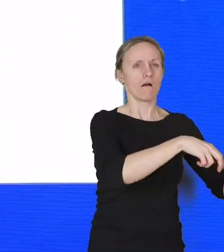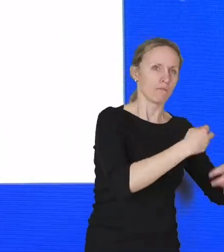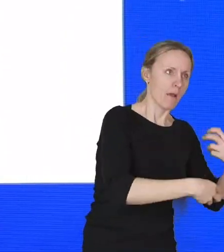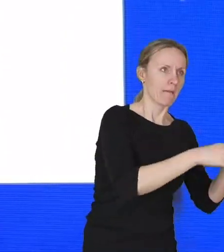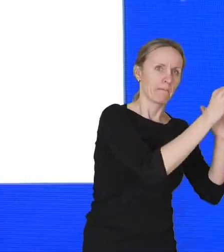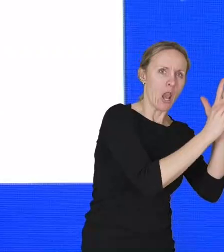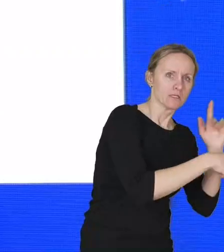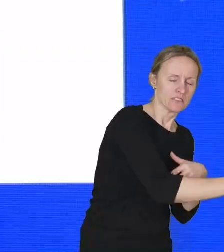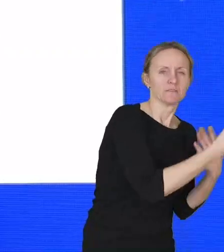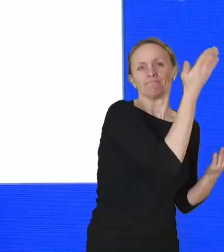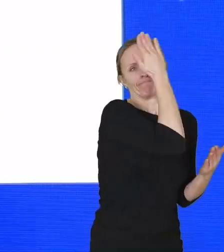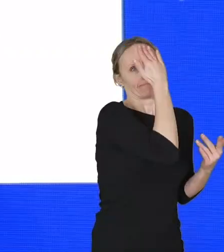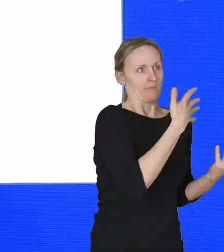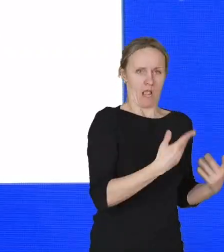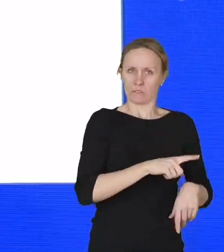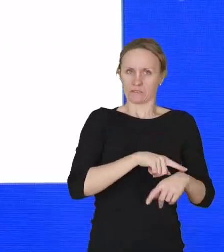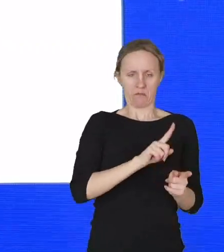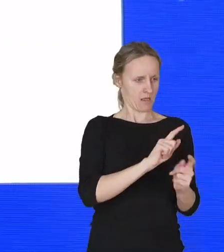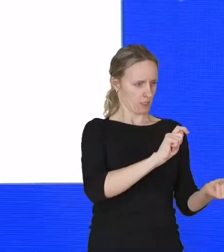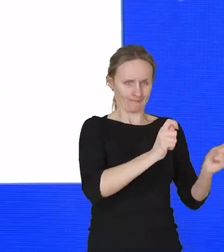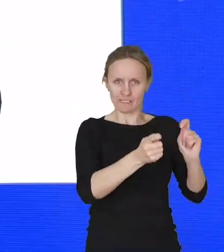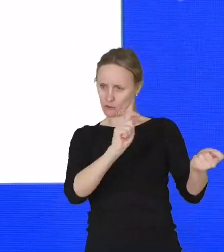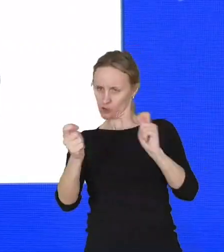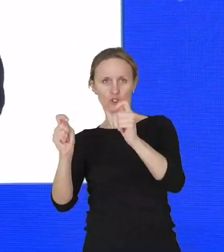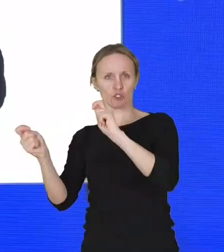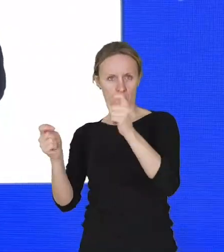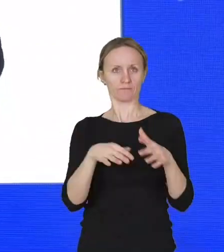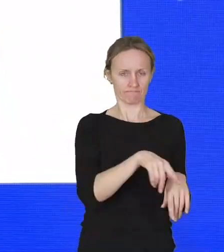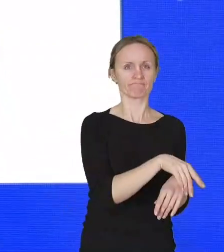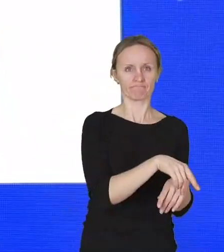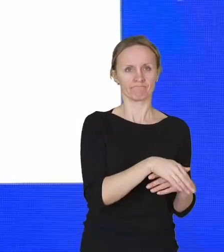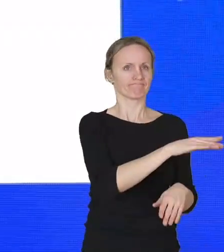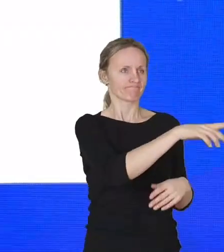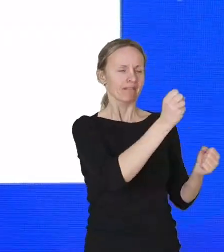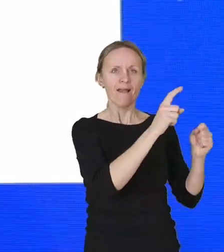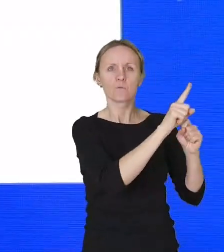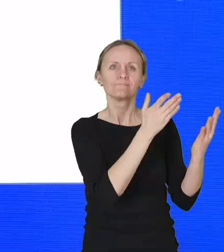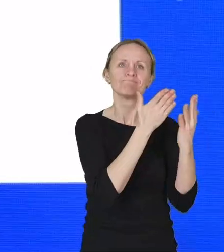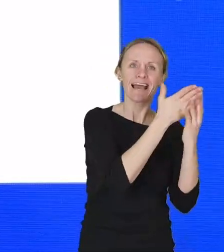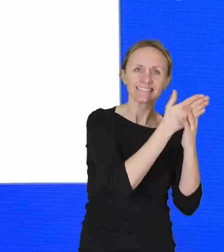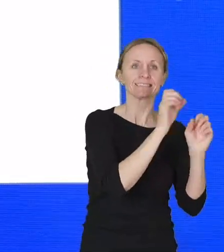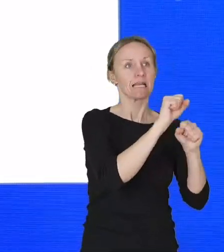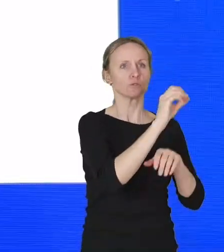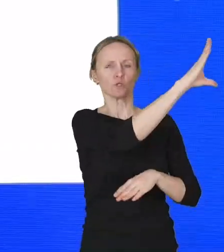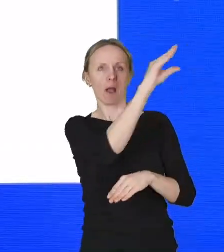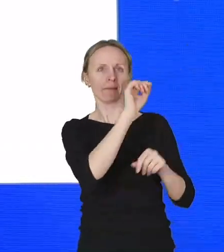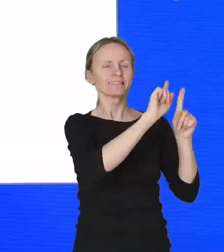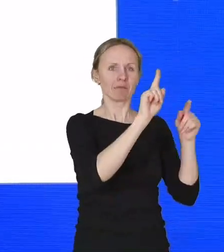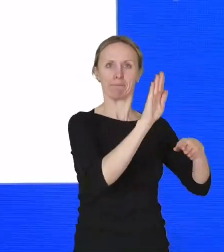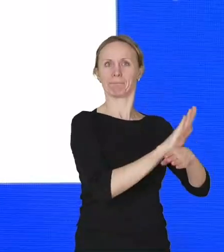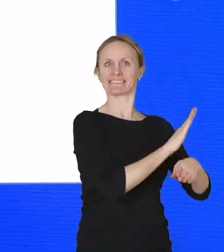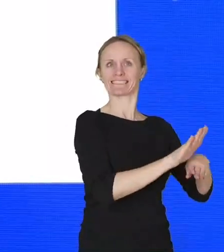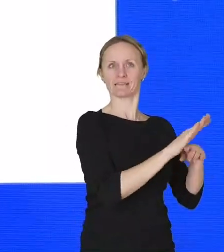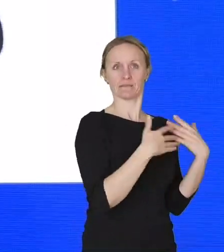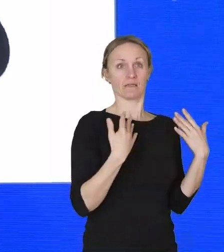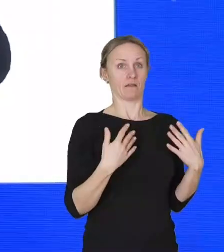rely anymore on these global value chains where you buy in the cheapest place. And this is where you said, well, in